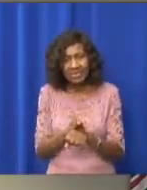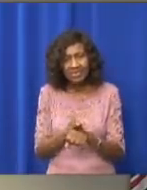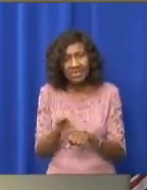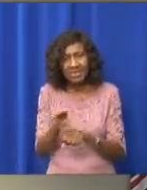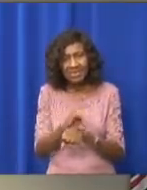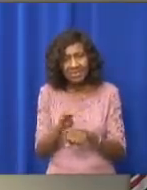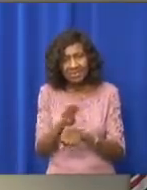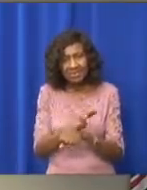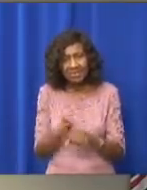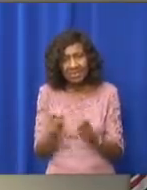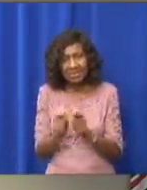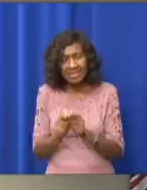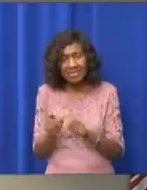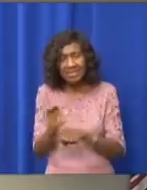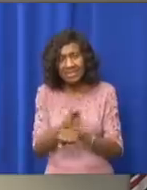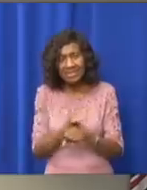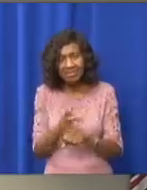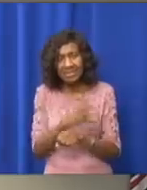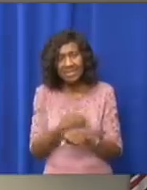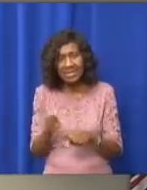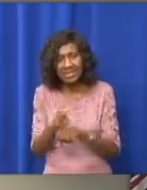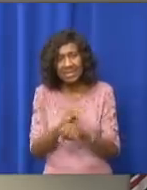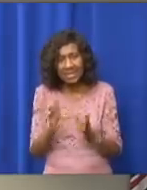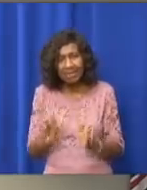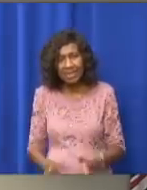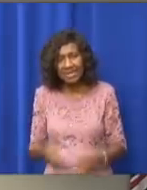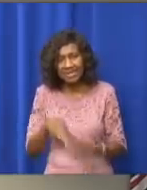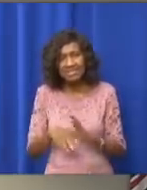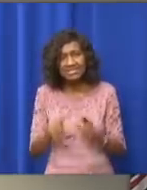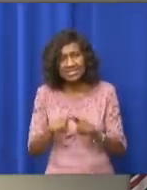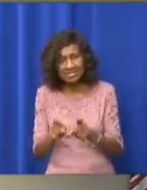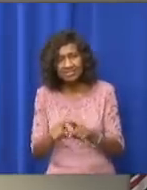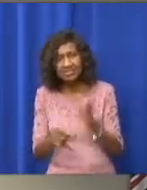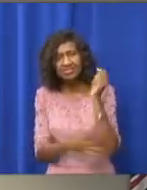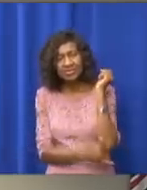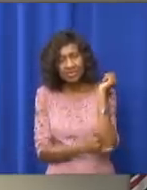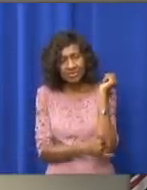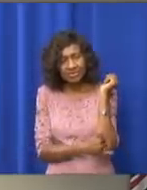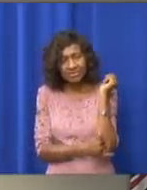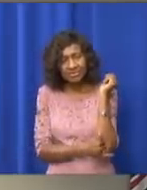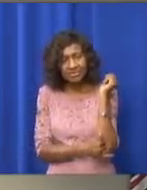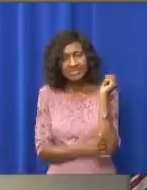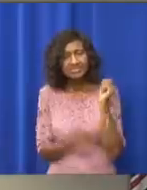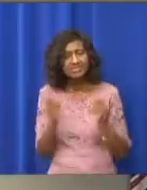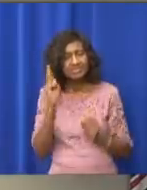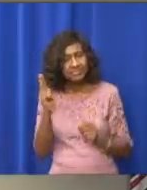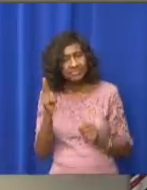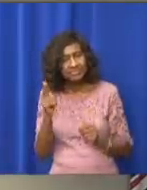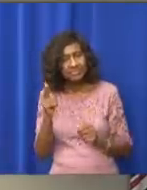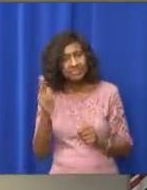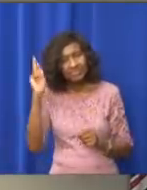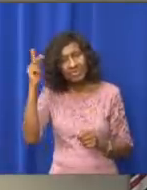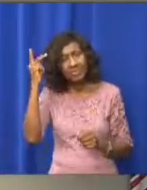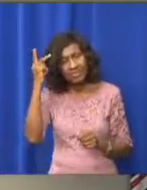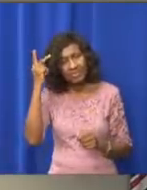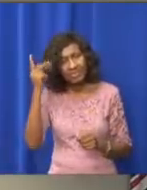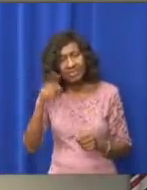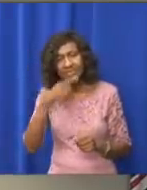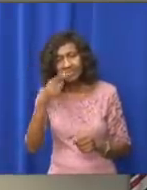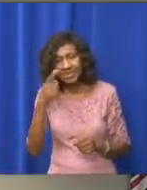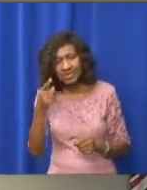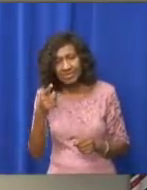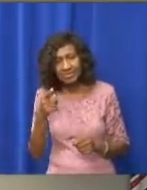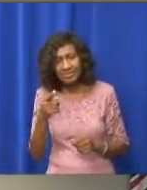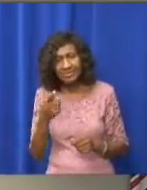Little Cayman, and our Caymanian diaspora listening in. As you've heard, the Premier in his announcement and